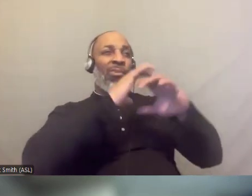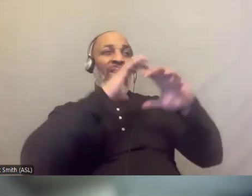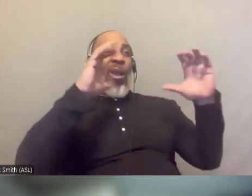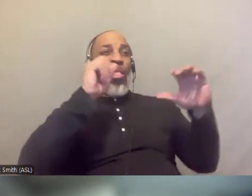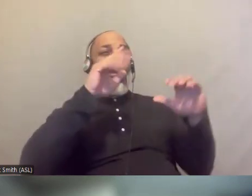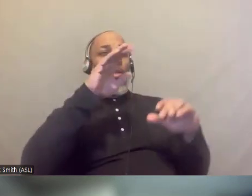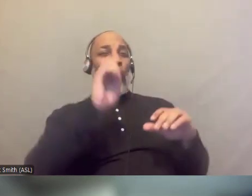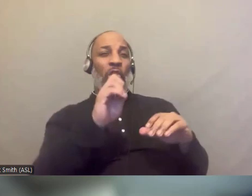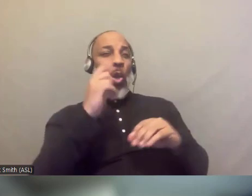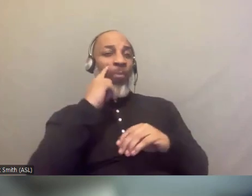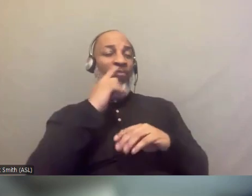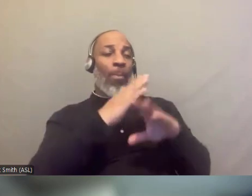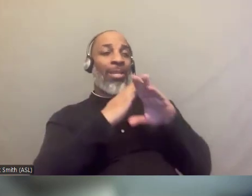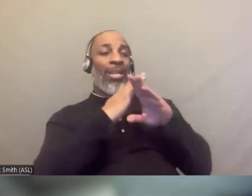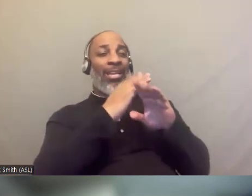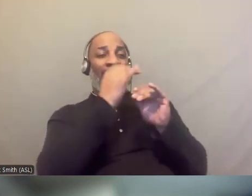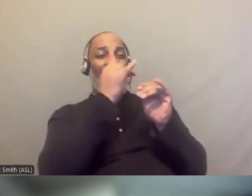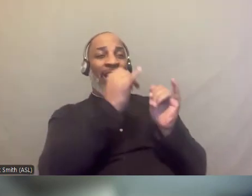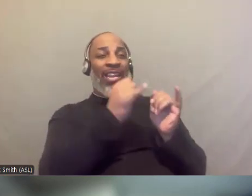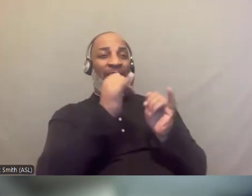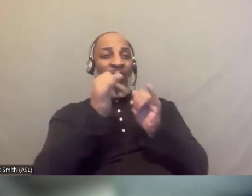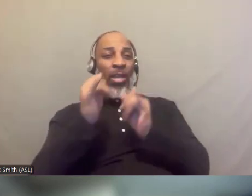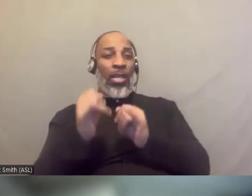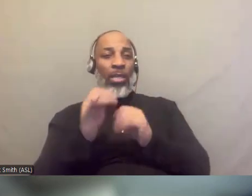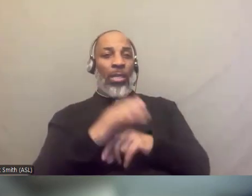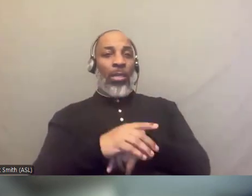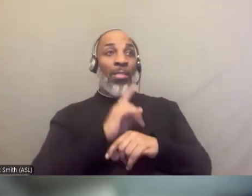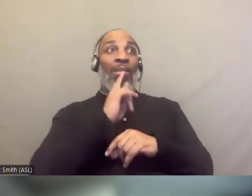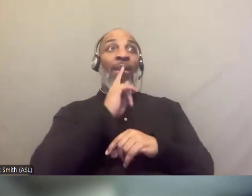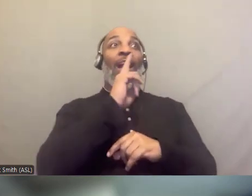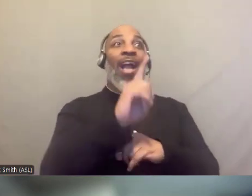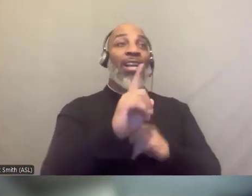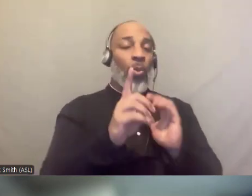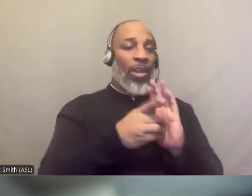the protection of individuals with disability. The actual definition did not